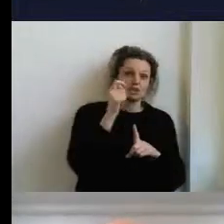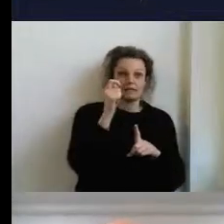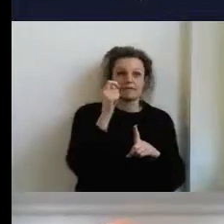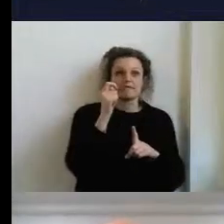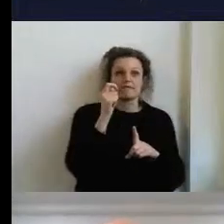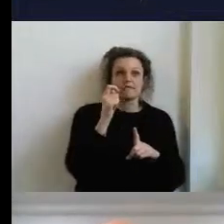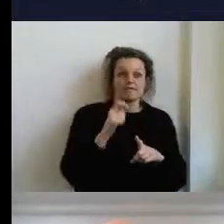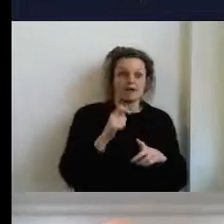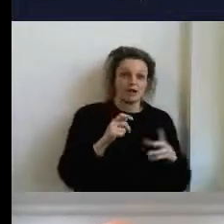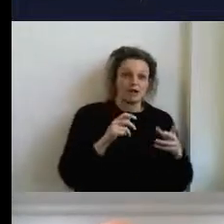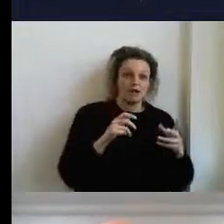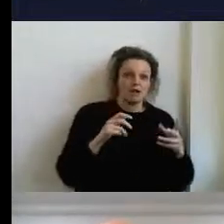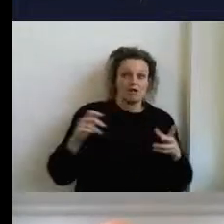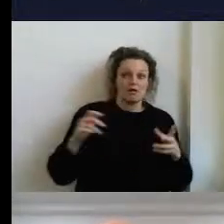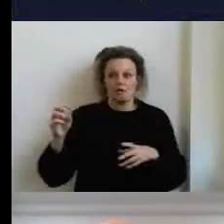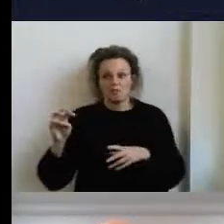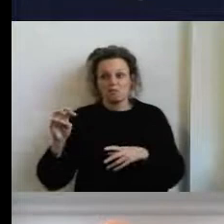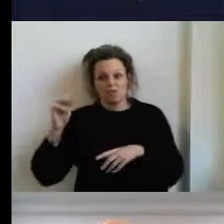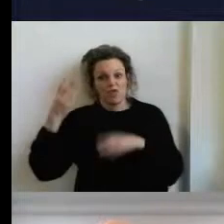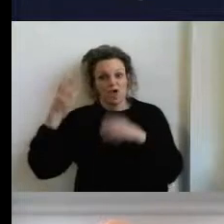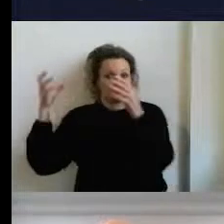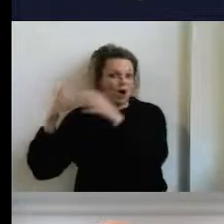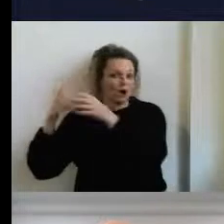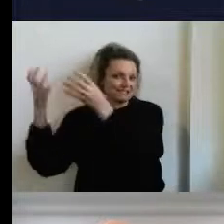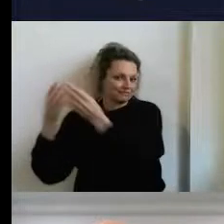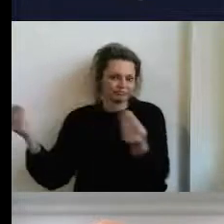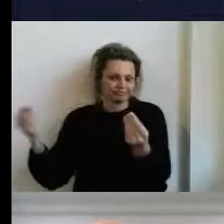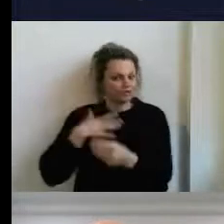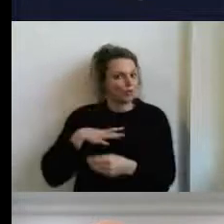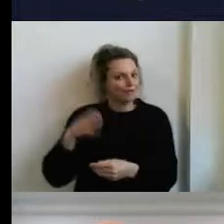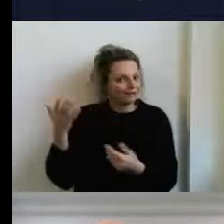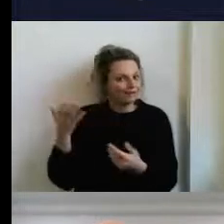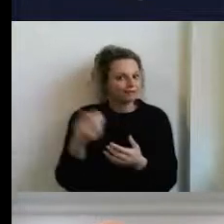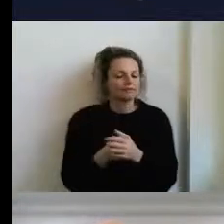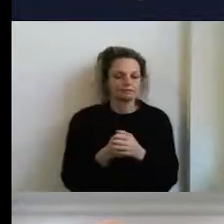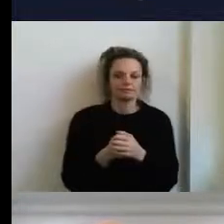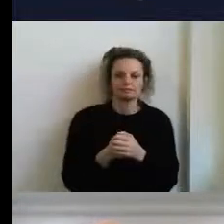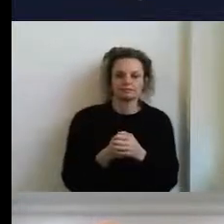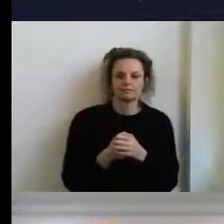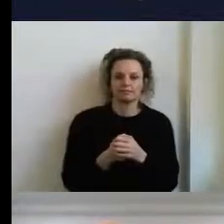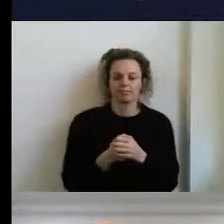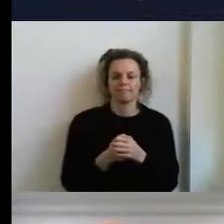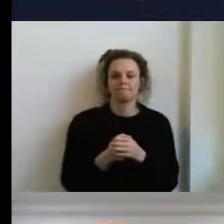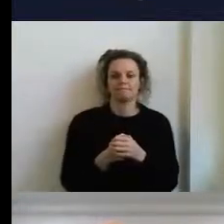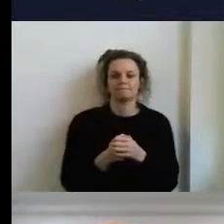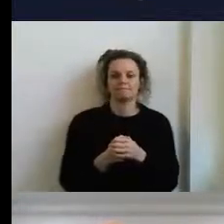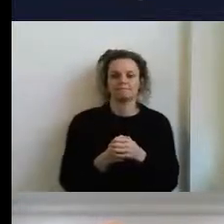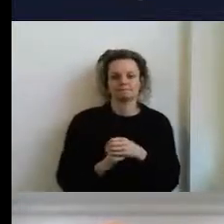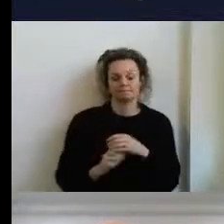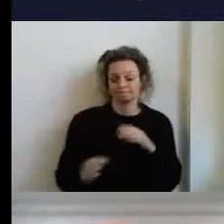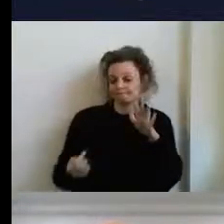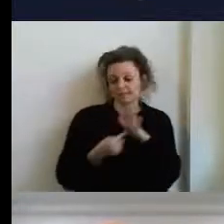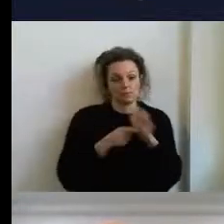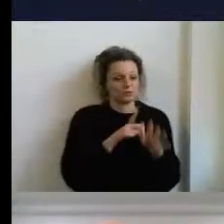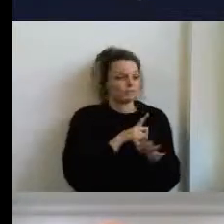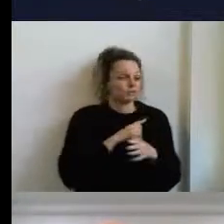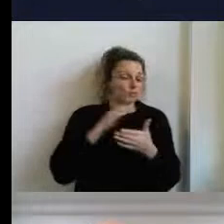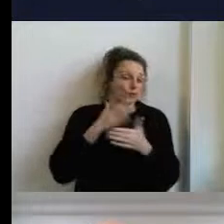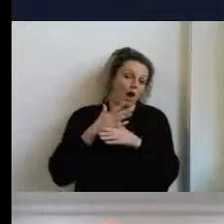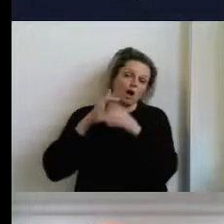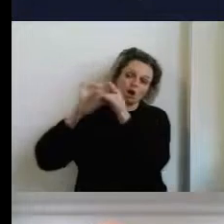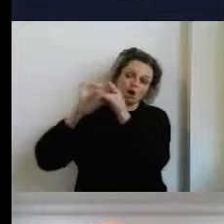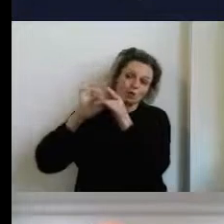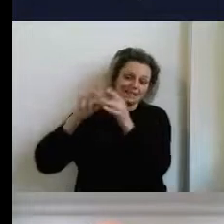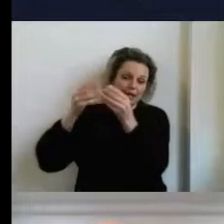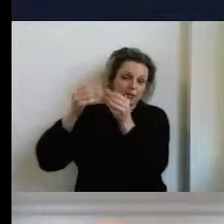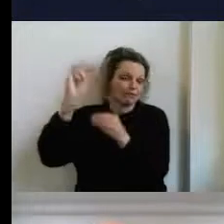for third-party AT. I mean, we've got to love that. Yeah, and it's important. We work with those partners very closely. And Mark, you don't offend me at all when you say you're a